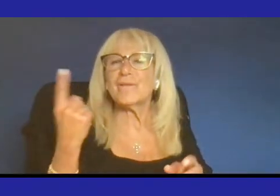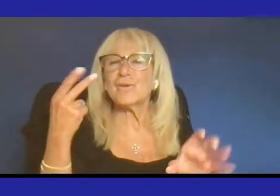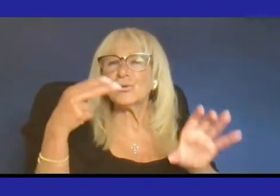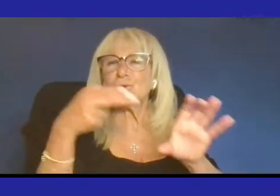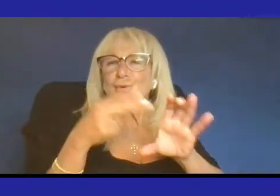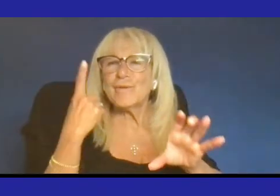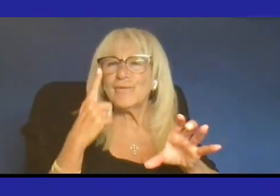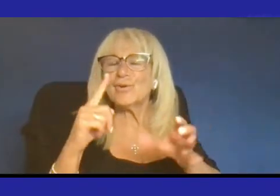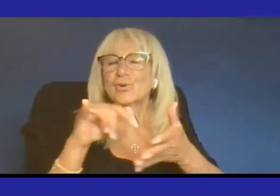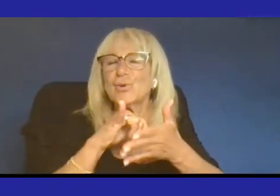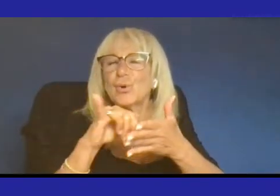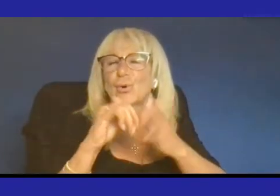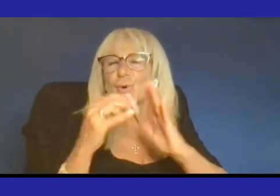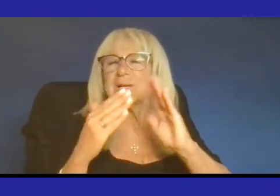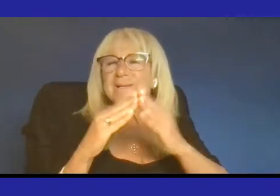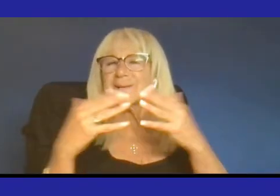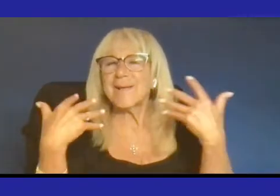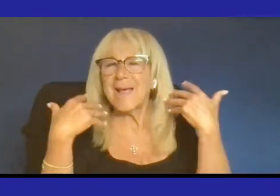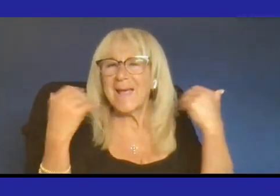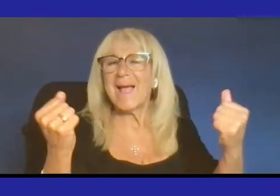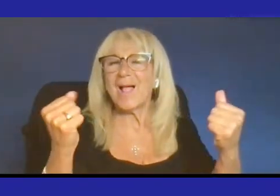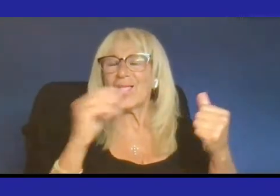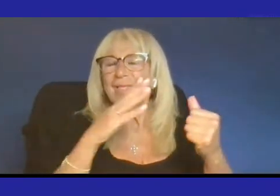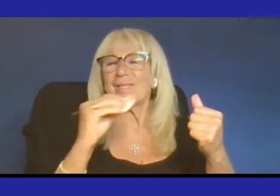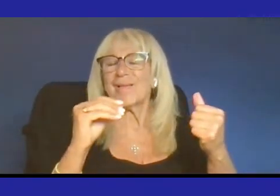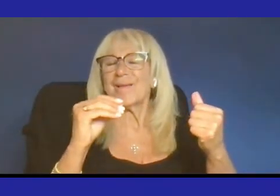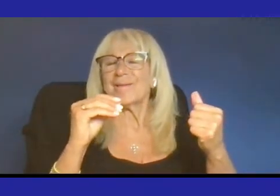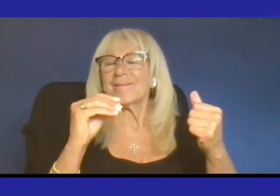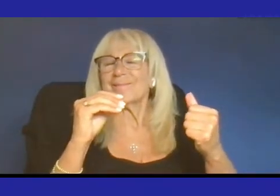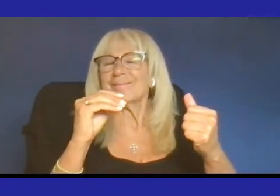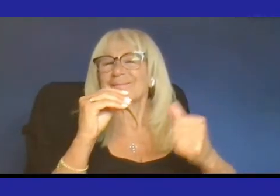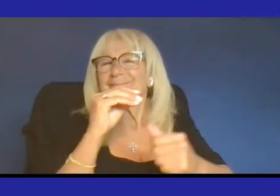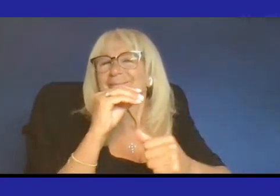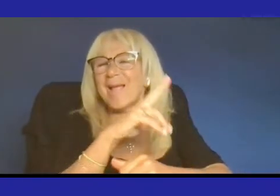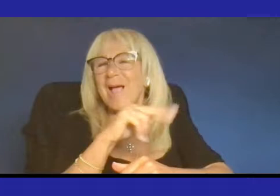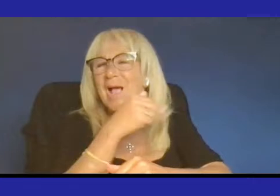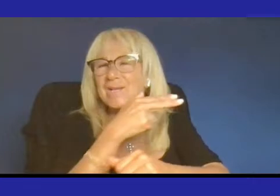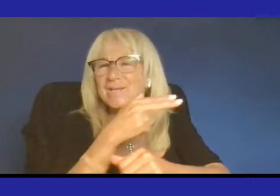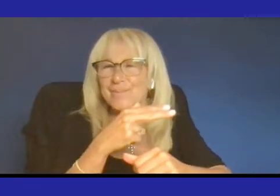The New York City Health and Hospitals Capital Committee. Today's meeting,